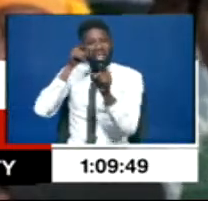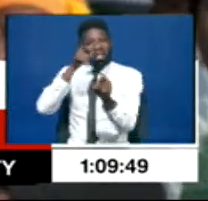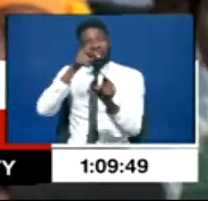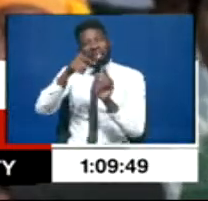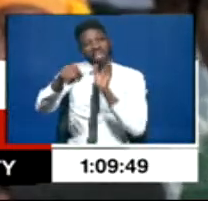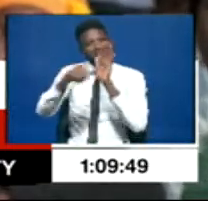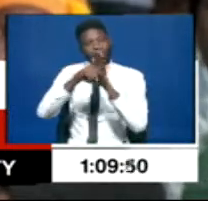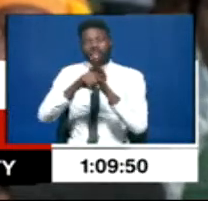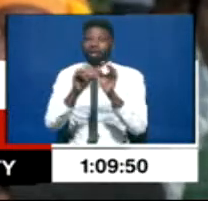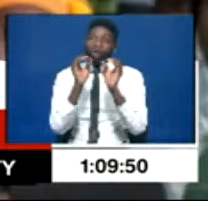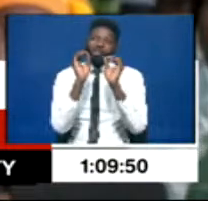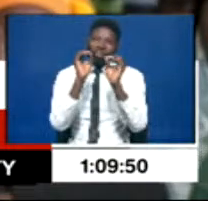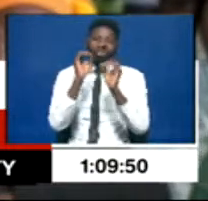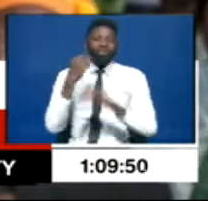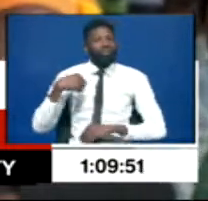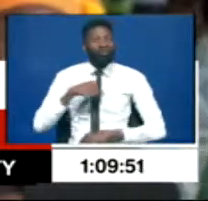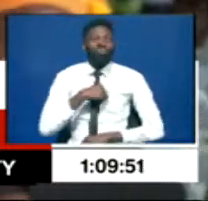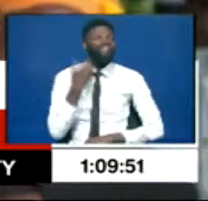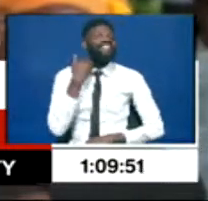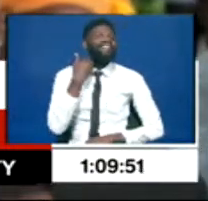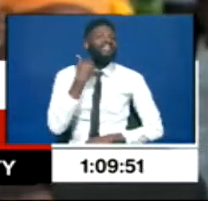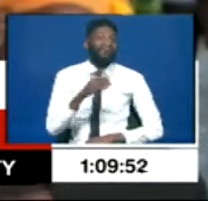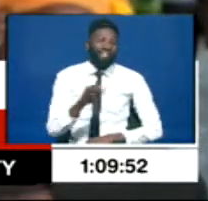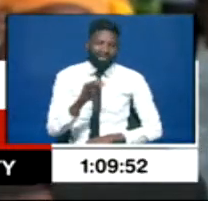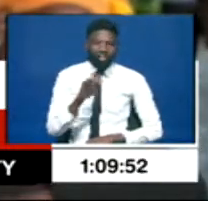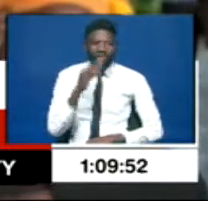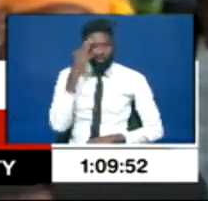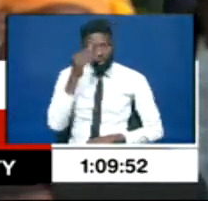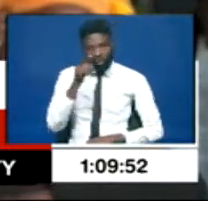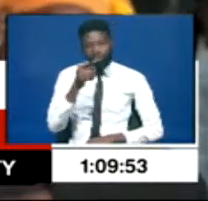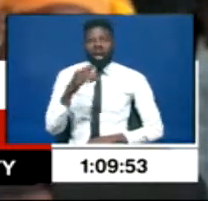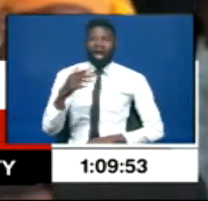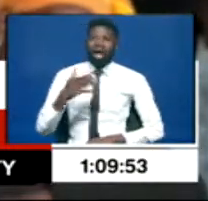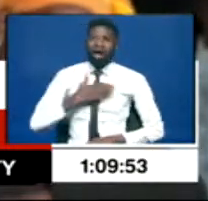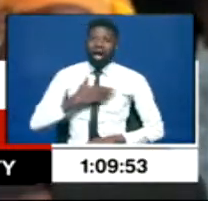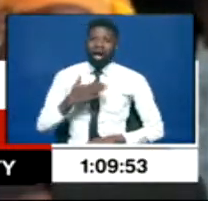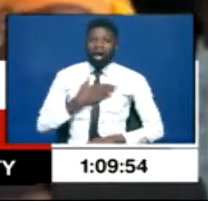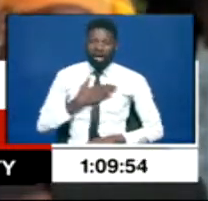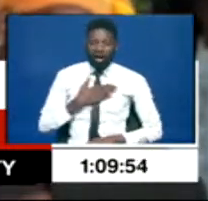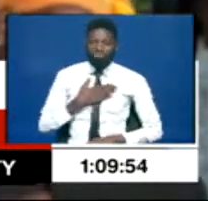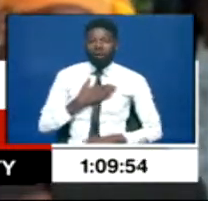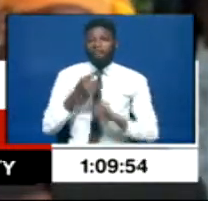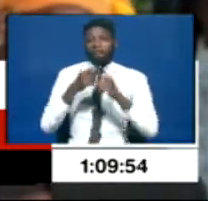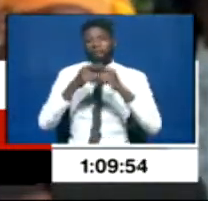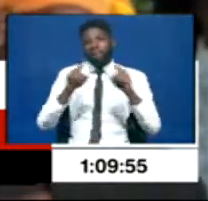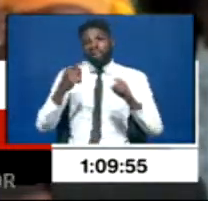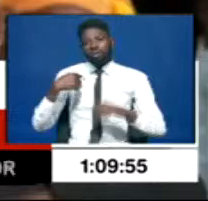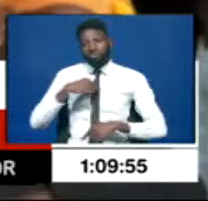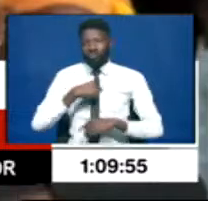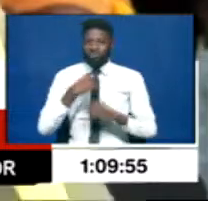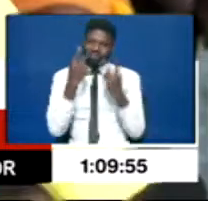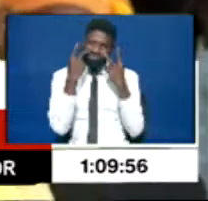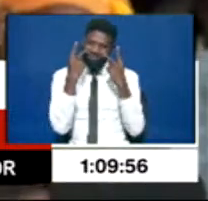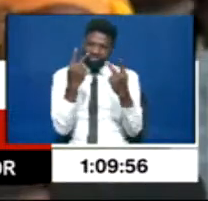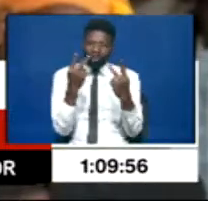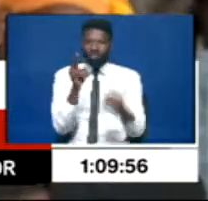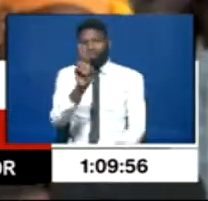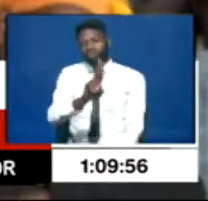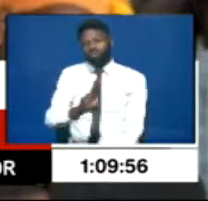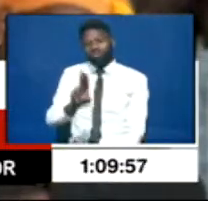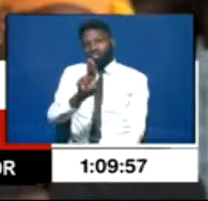hatutaki kukuumiza. Juwe ni mtoto wetu, lakini tunaona unatumiwa kama ngao